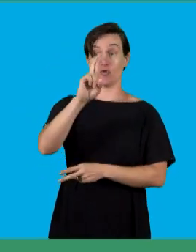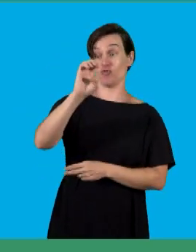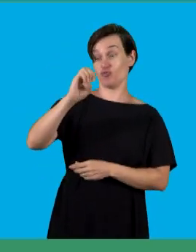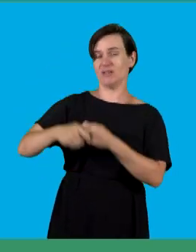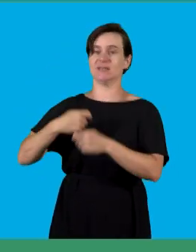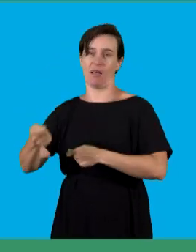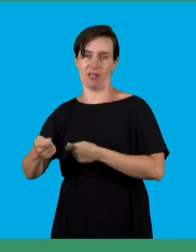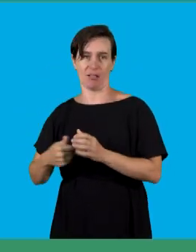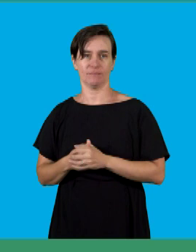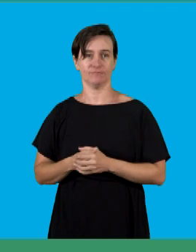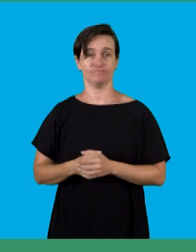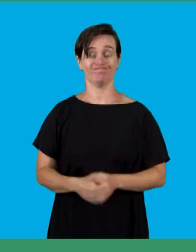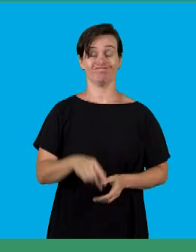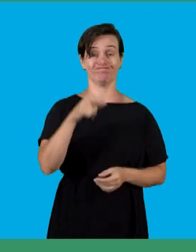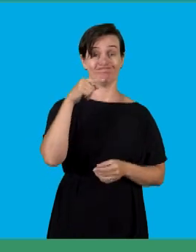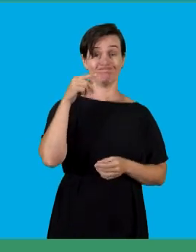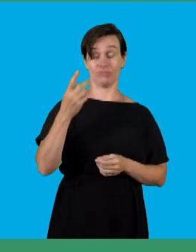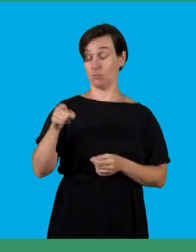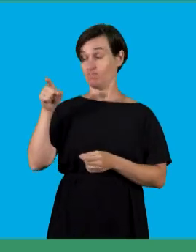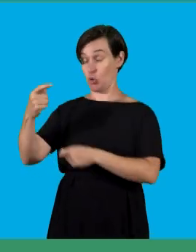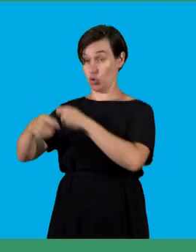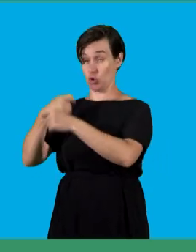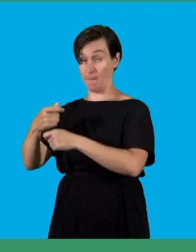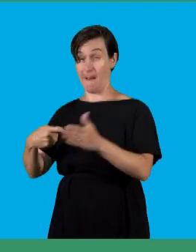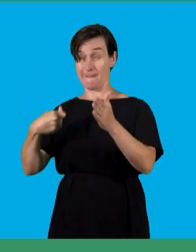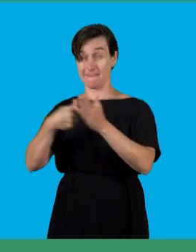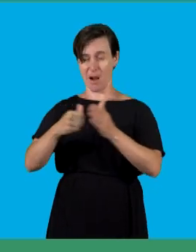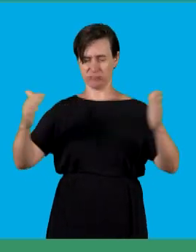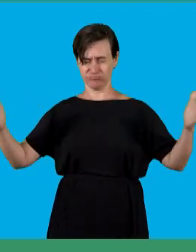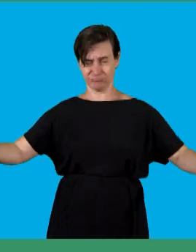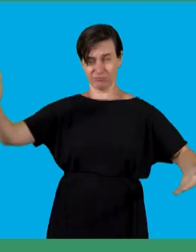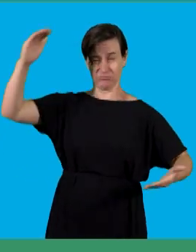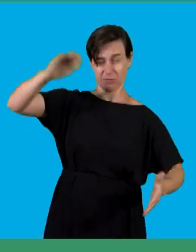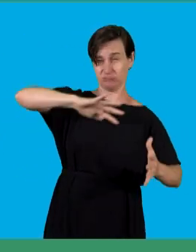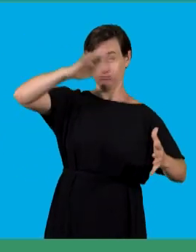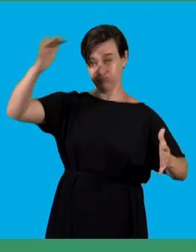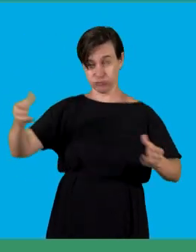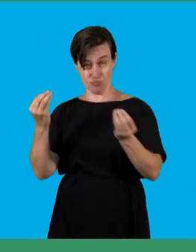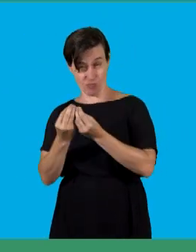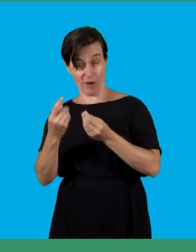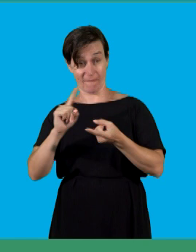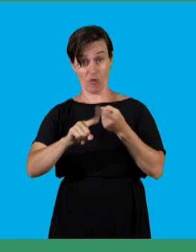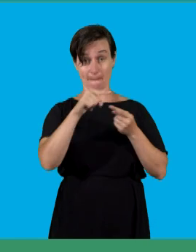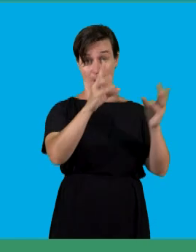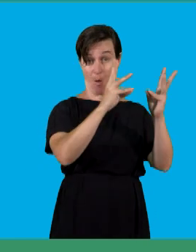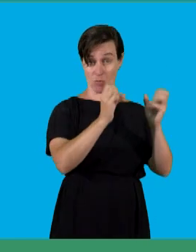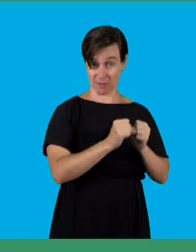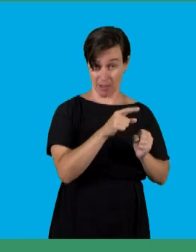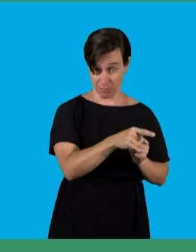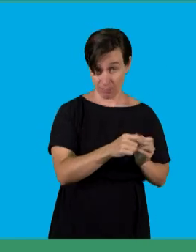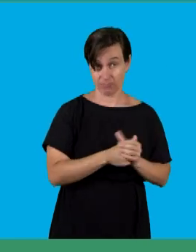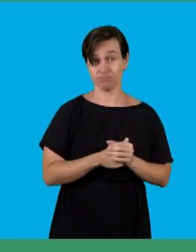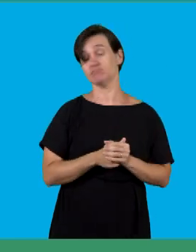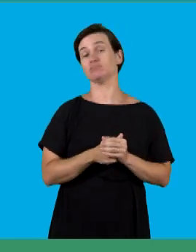retailers buy products in bulk from wholesalers or suppliers. So packaging for resale simply means